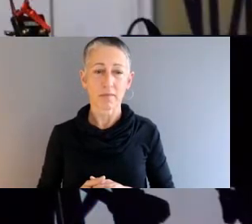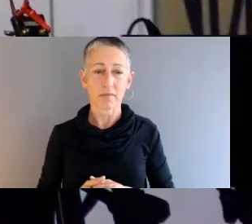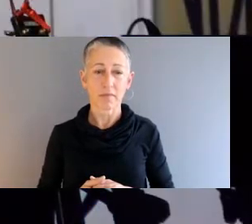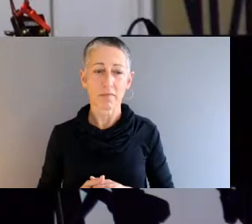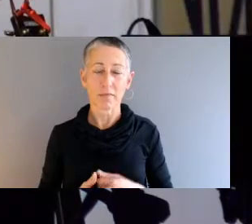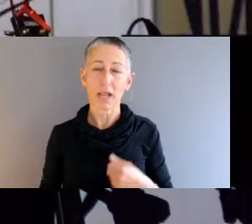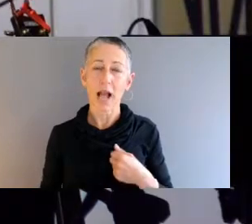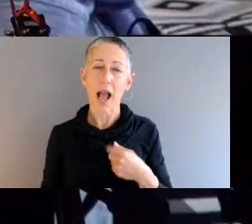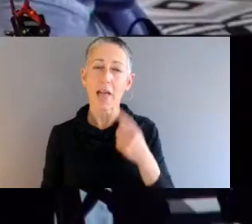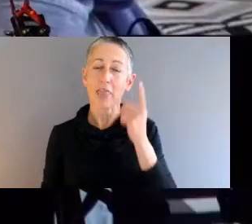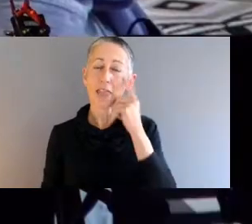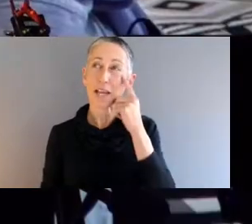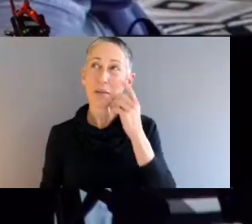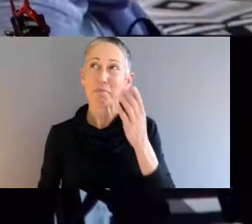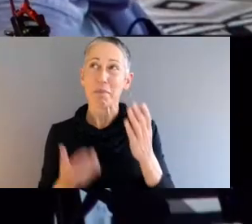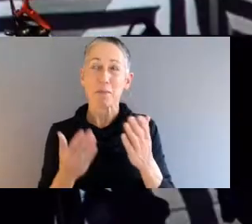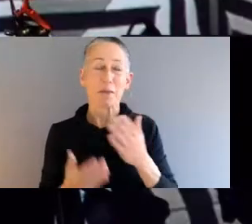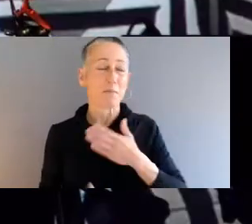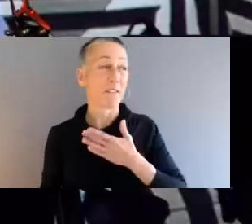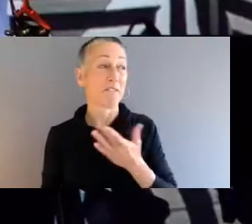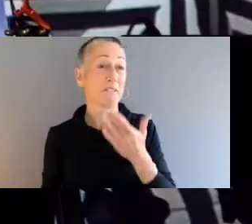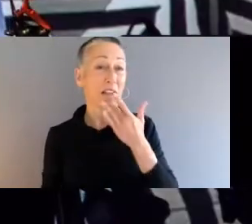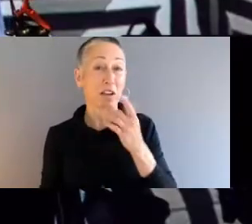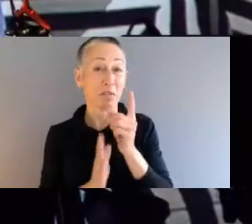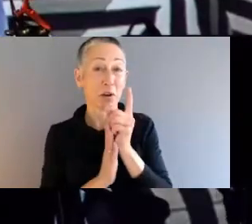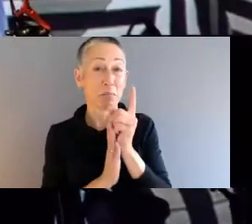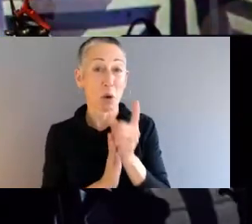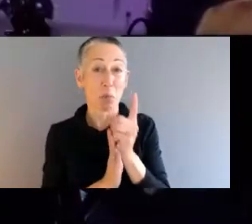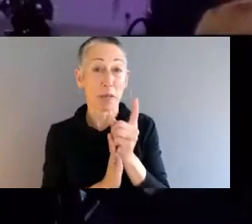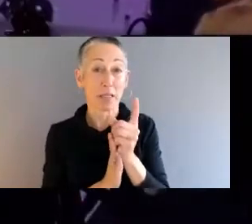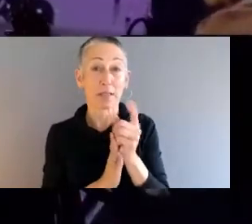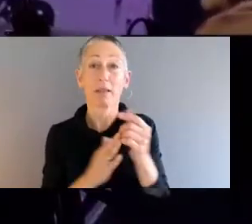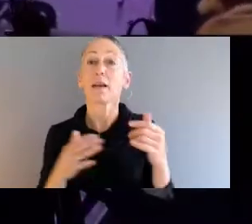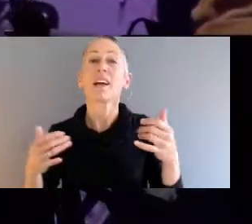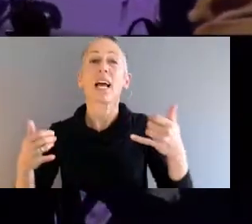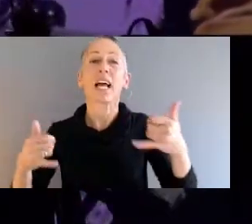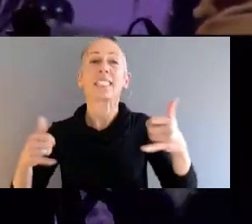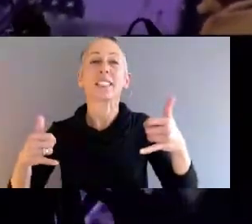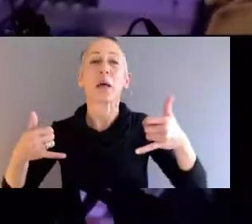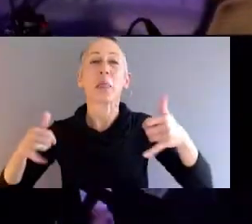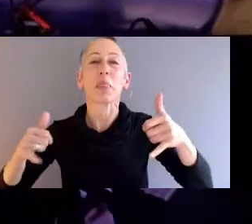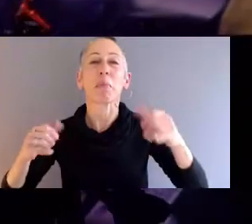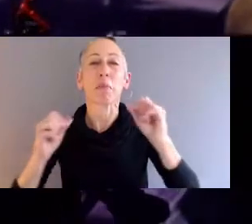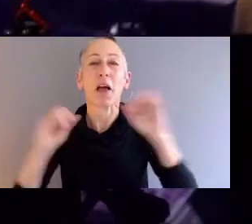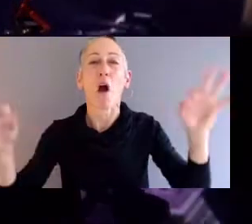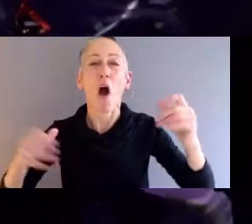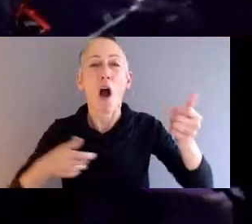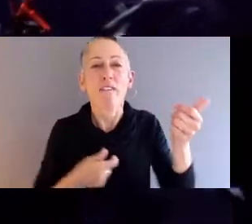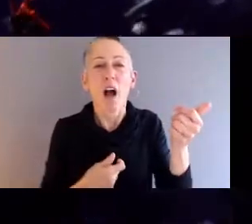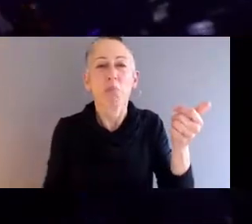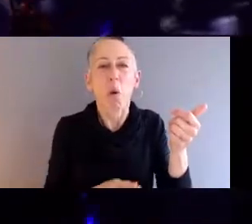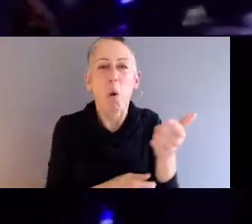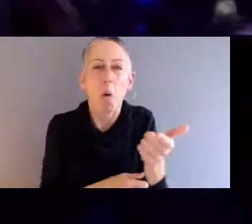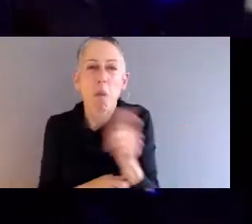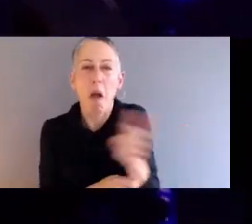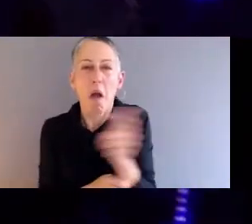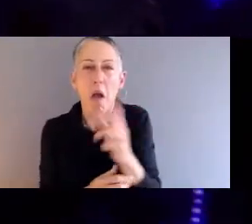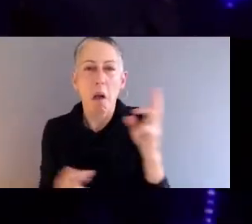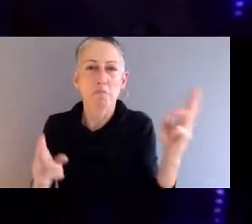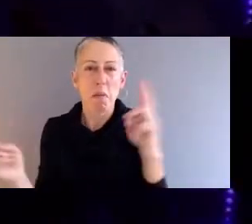of the whole show is the playoff at the end. And there's this just moment where Kimmy, our guitarist, who plays Maggie on the